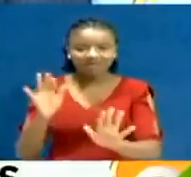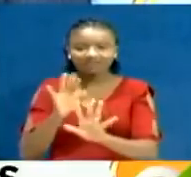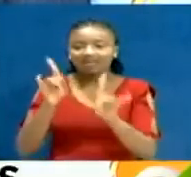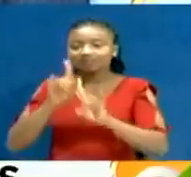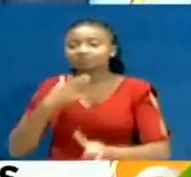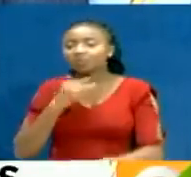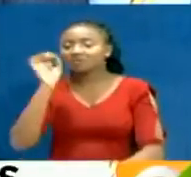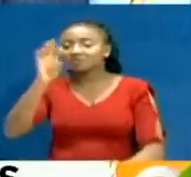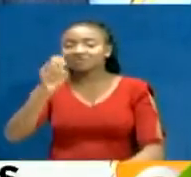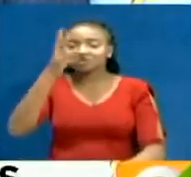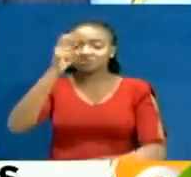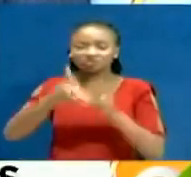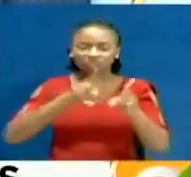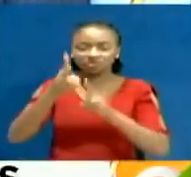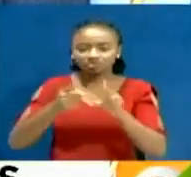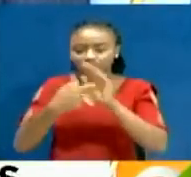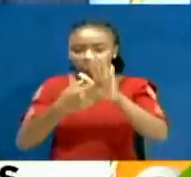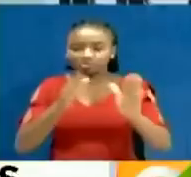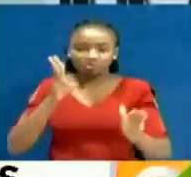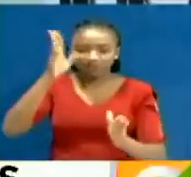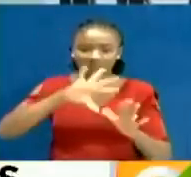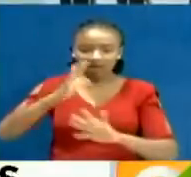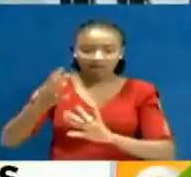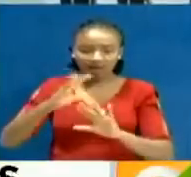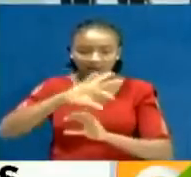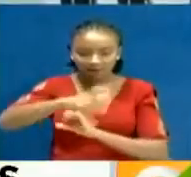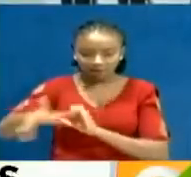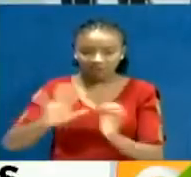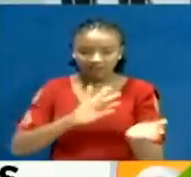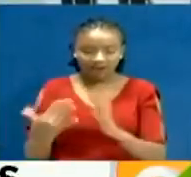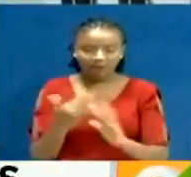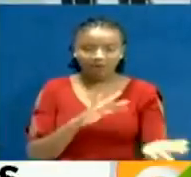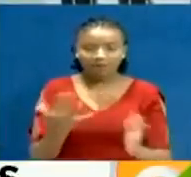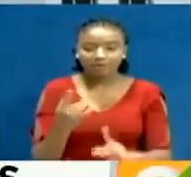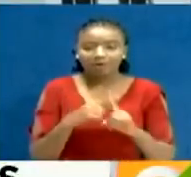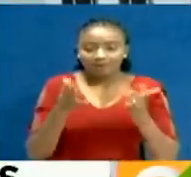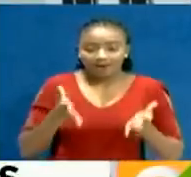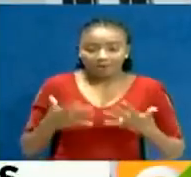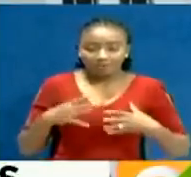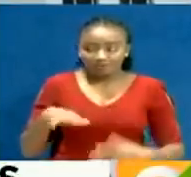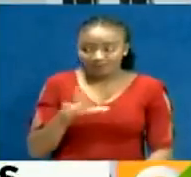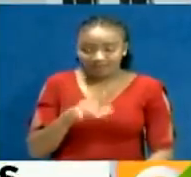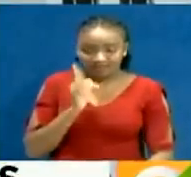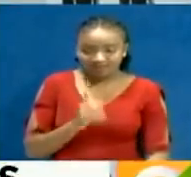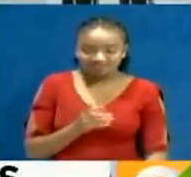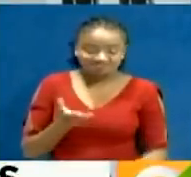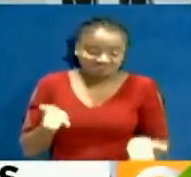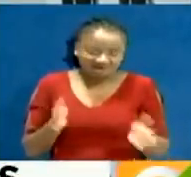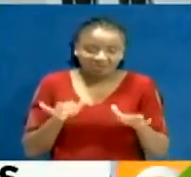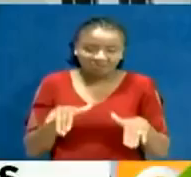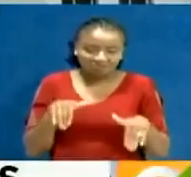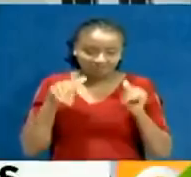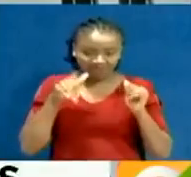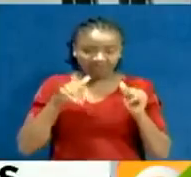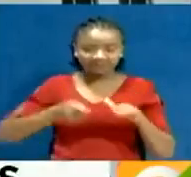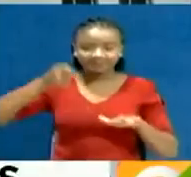2022 political matrix of Wajir County. For now, residents of Wajir County will have to await